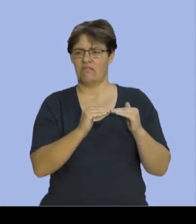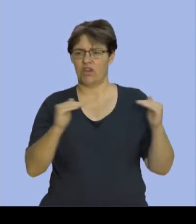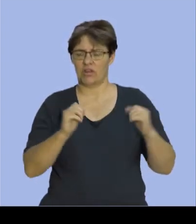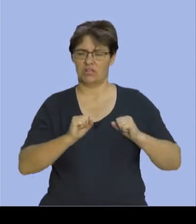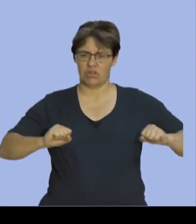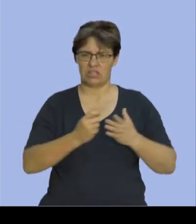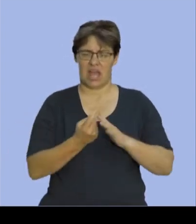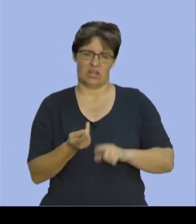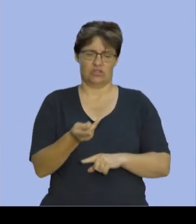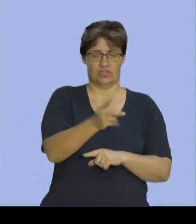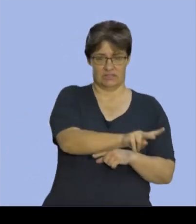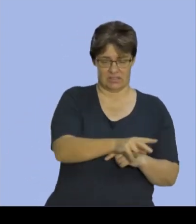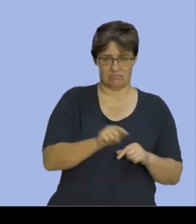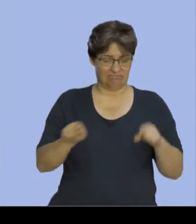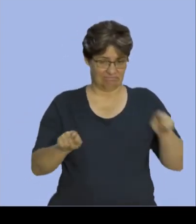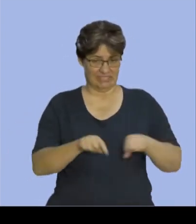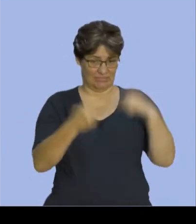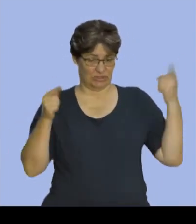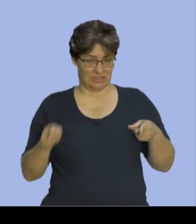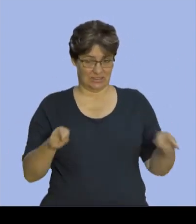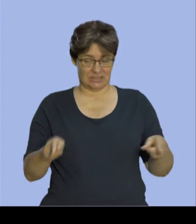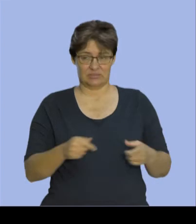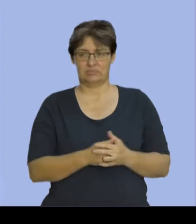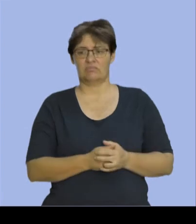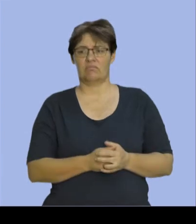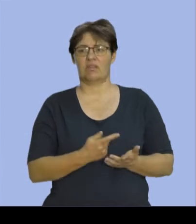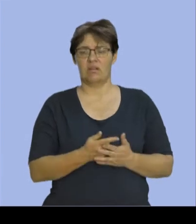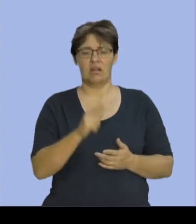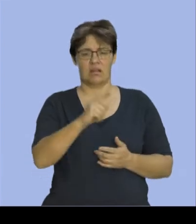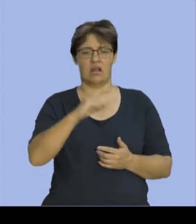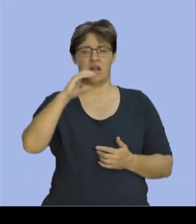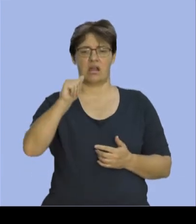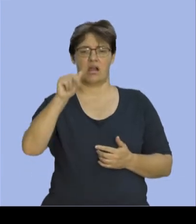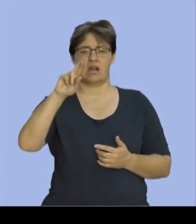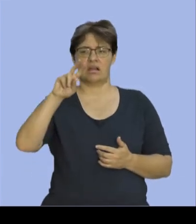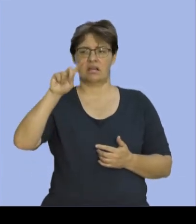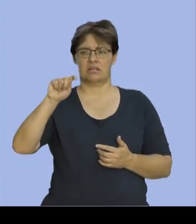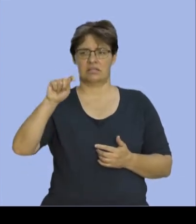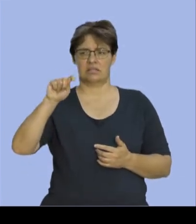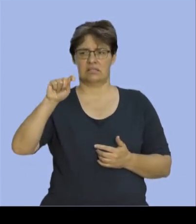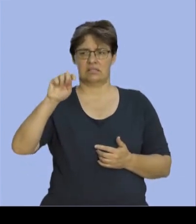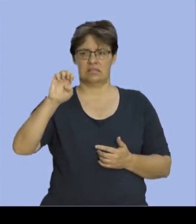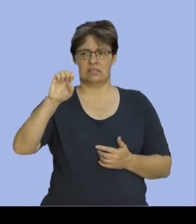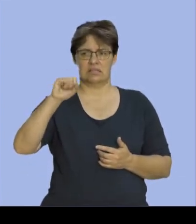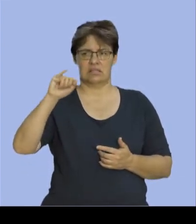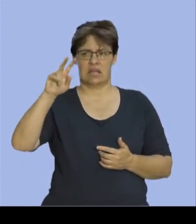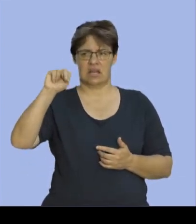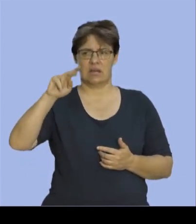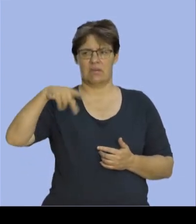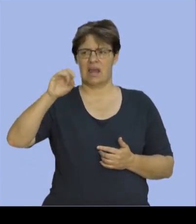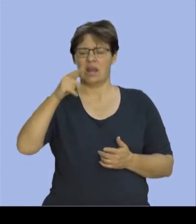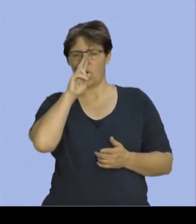vertical shift. Those are two different things. And then there's going to be what we call a Cartesian plane, which we're going to look at, some